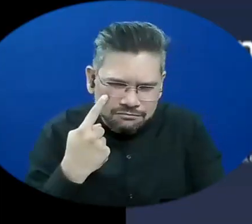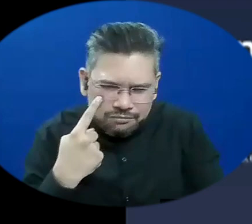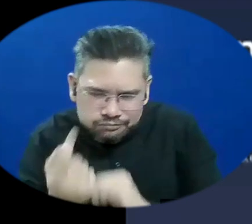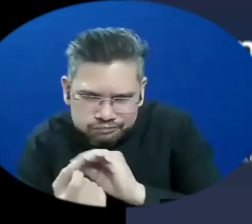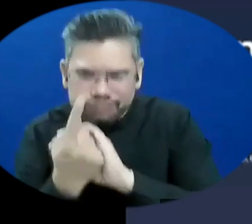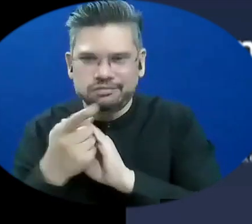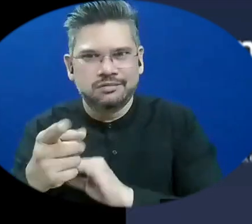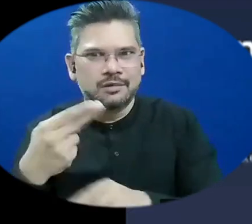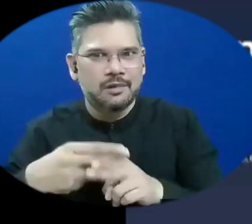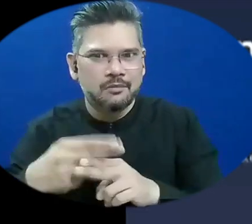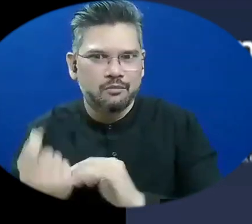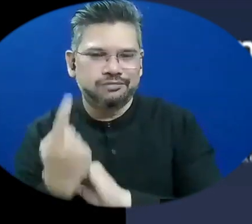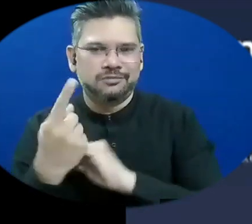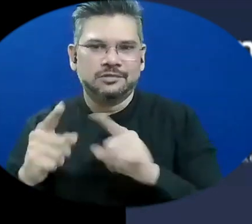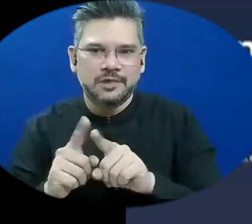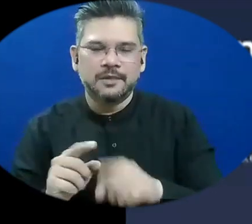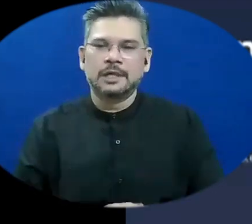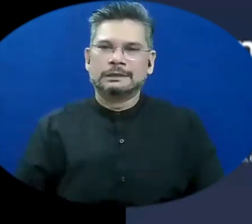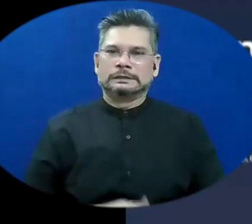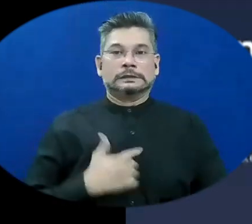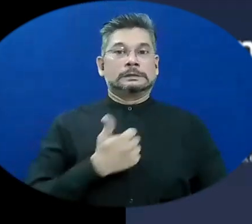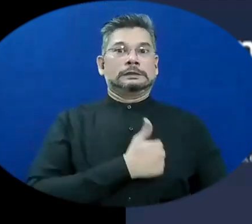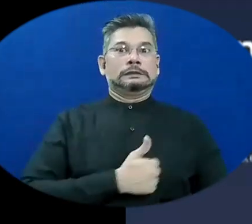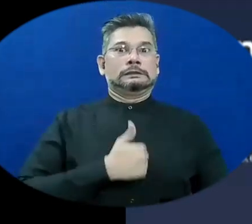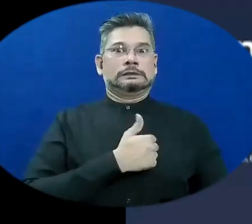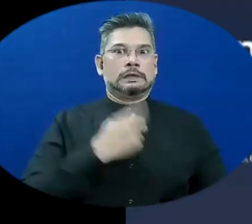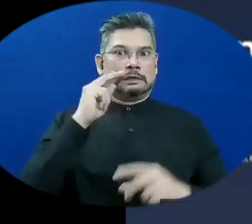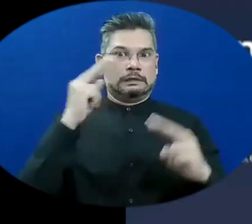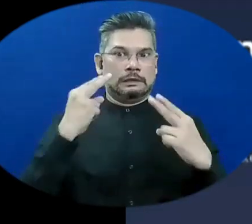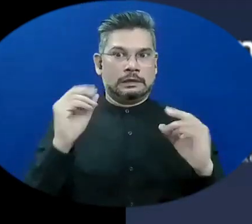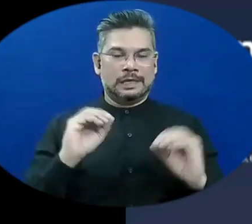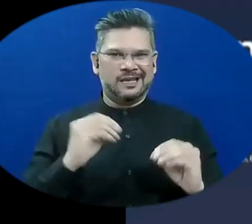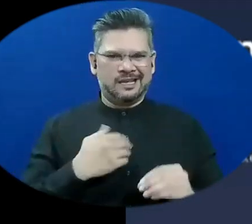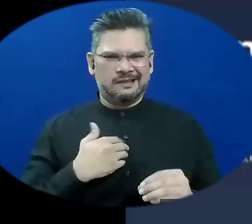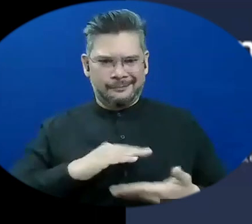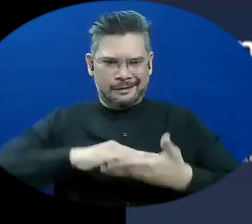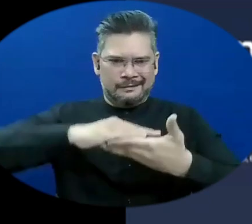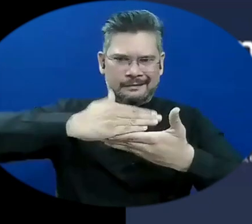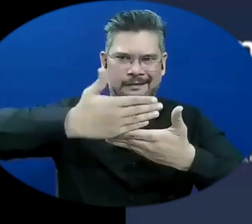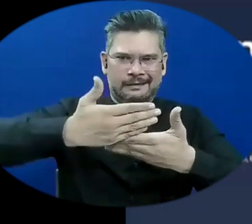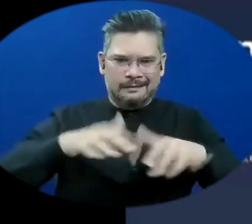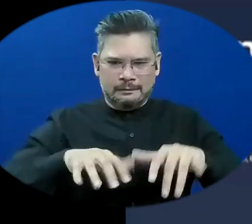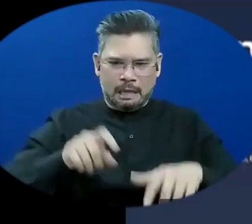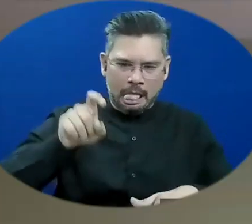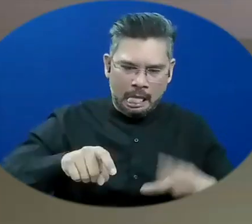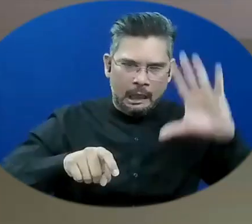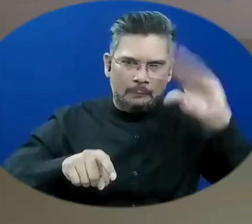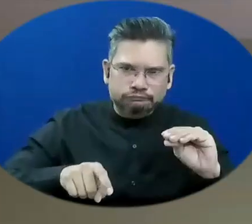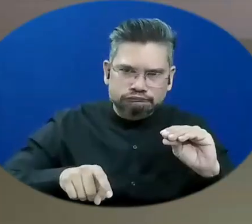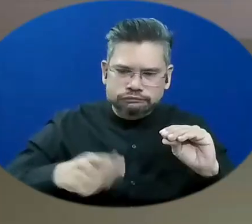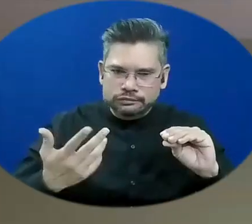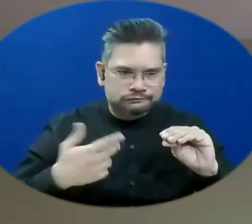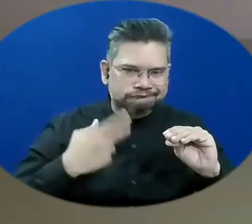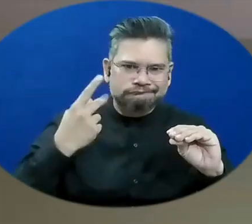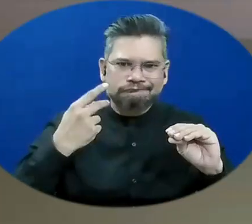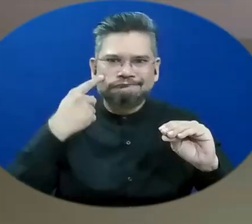Okay, I'm sorry if you can't see me. I'm not quite sure what I pressed on my computer, but can you hear me? We can hear you